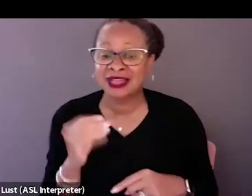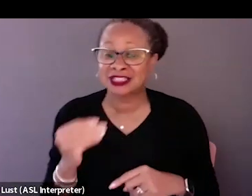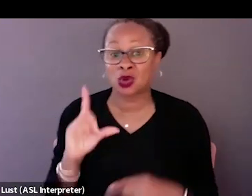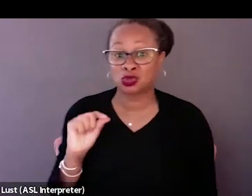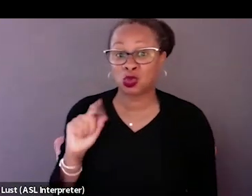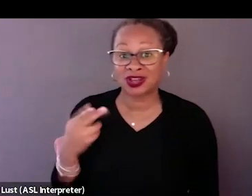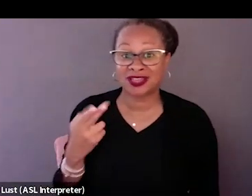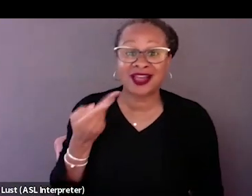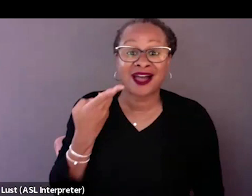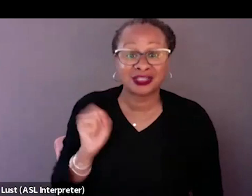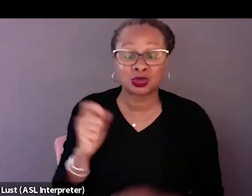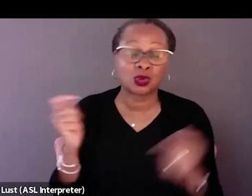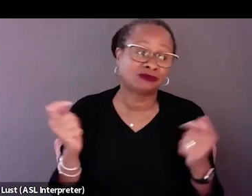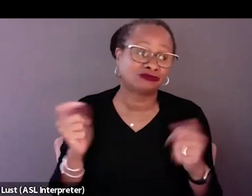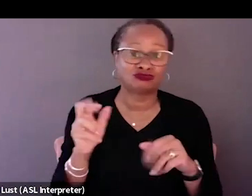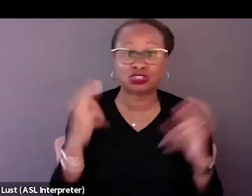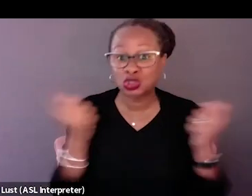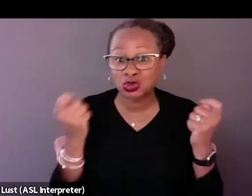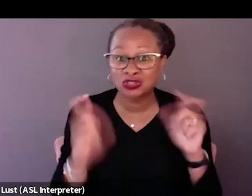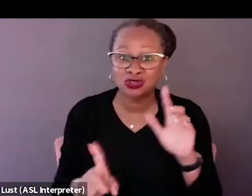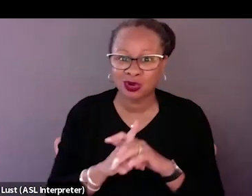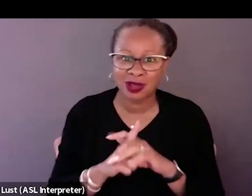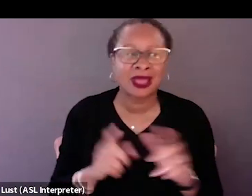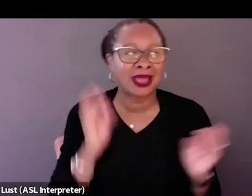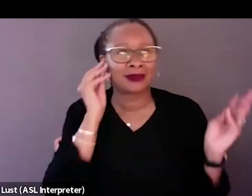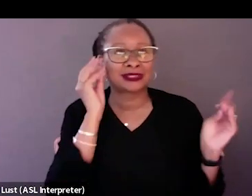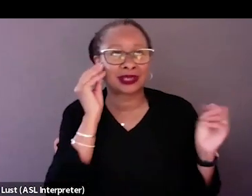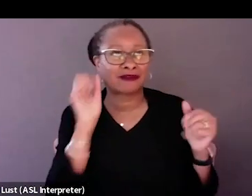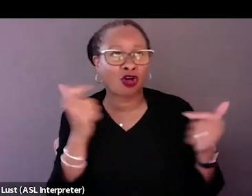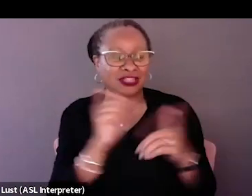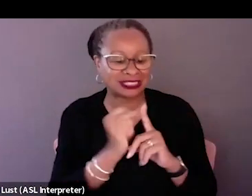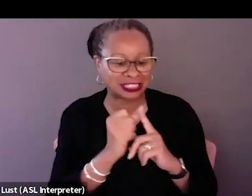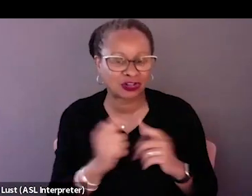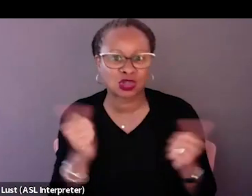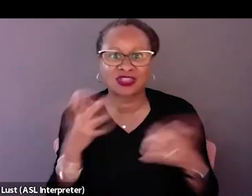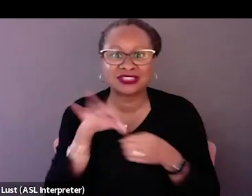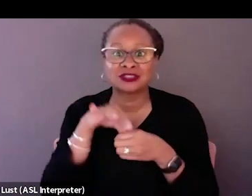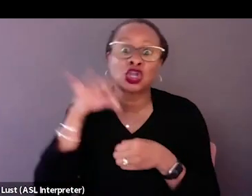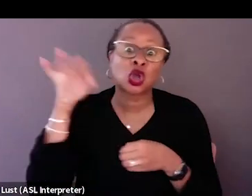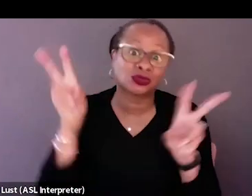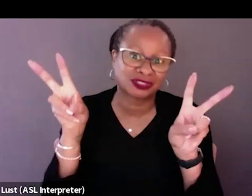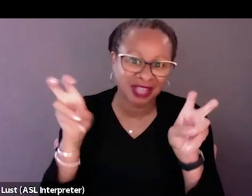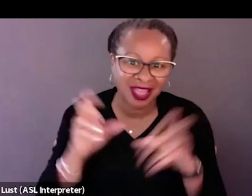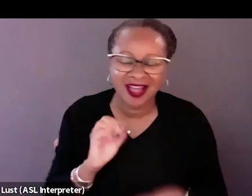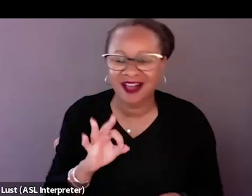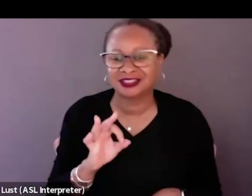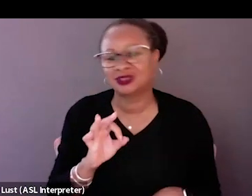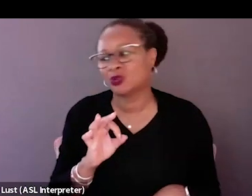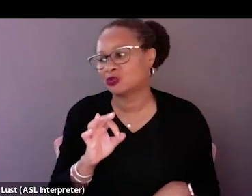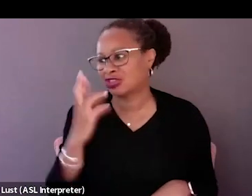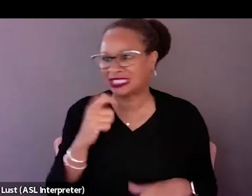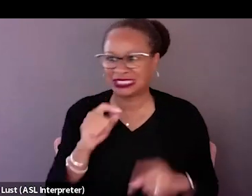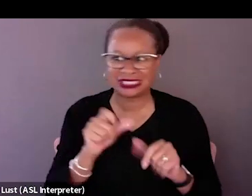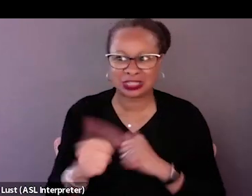reunion started orbiting around, and I started just thinking of all these sort of these ghosts that were still haunting